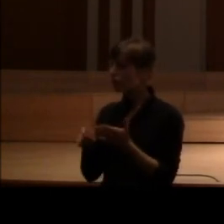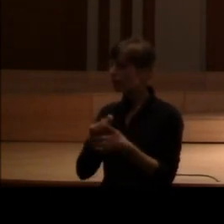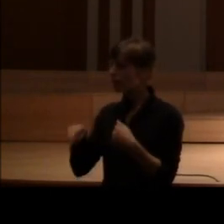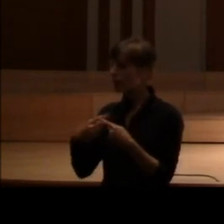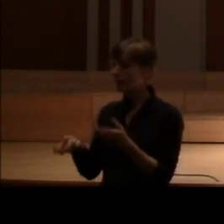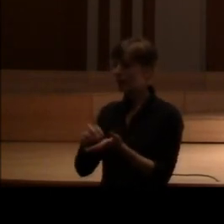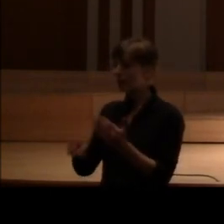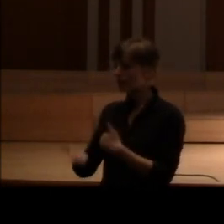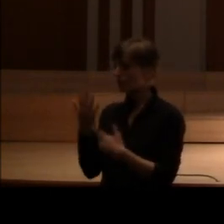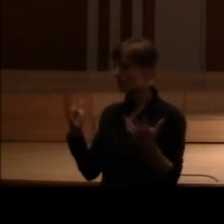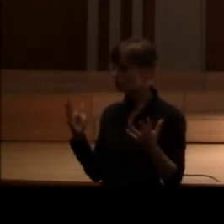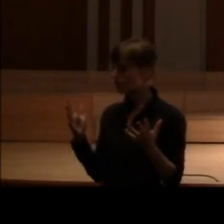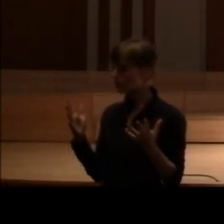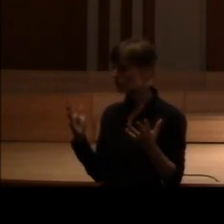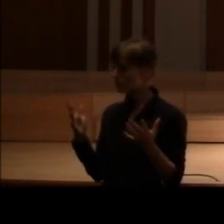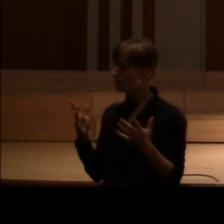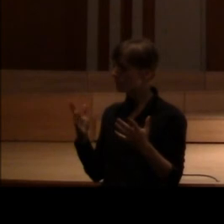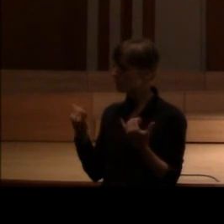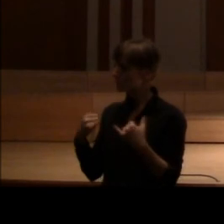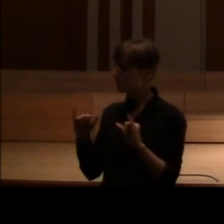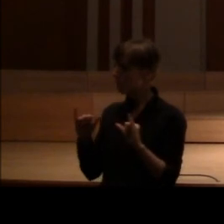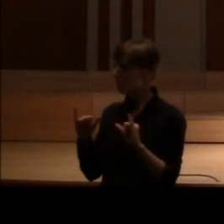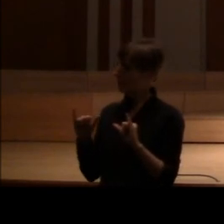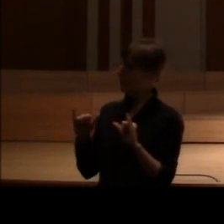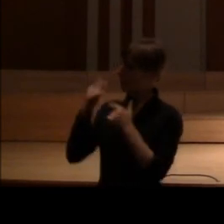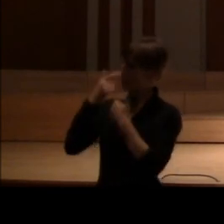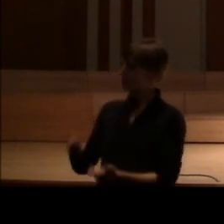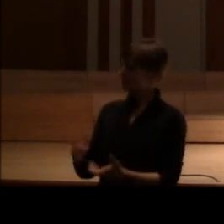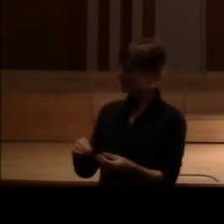and it can be a good story that can still have value.